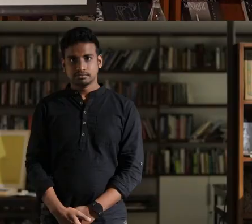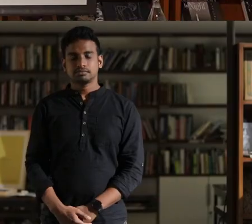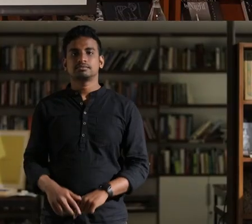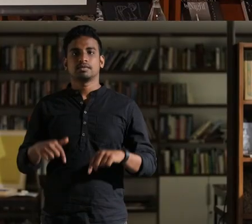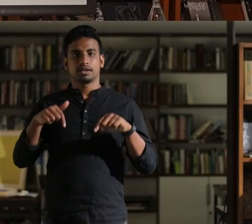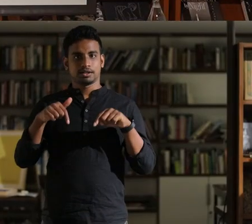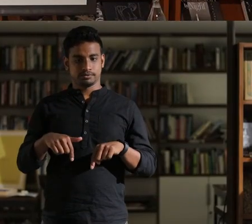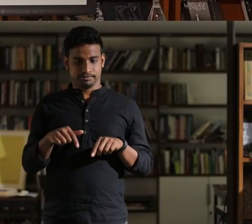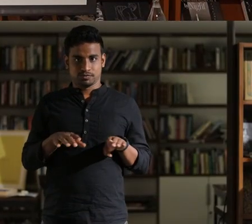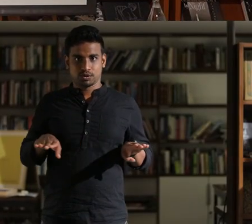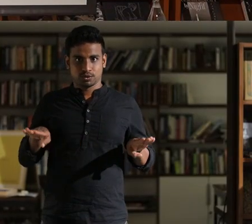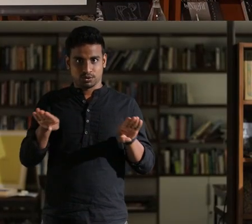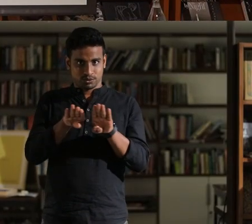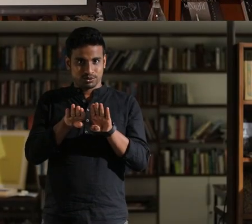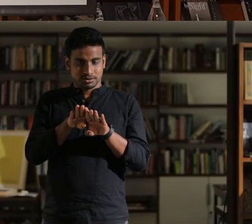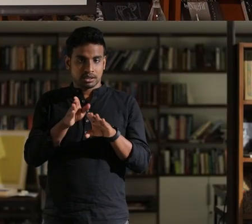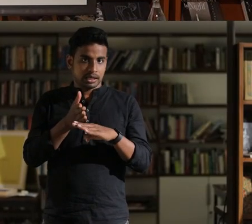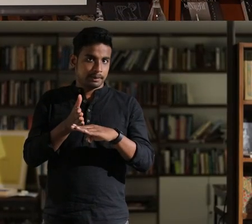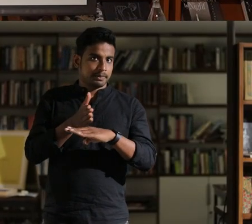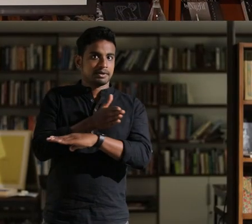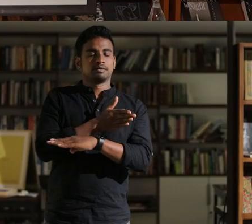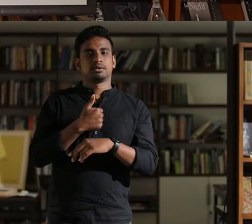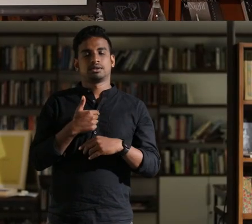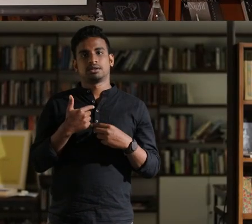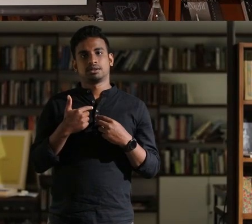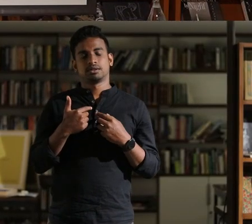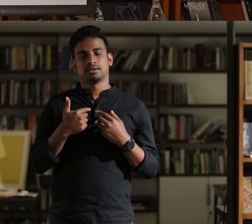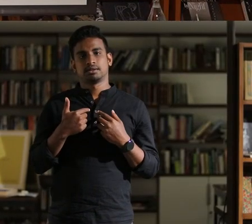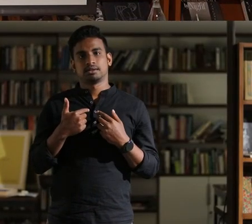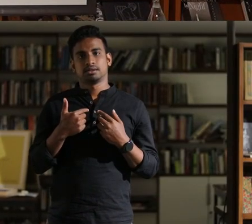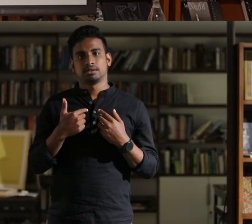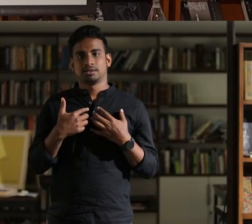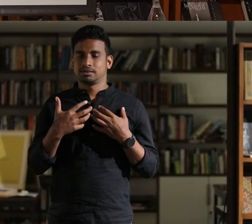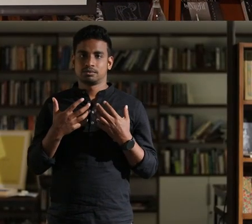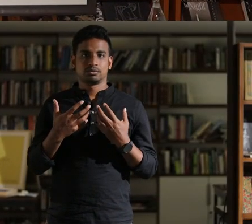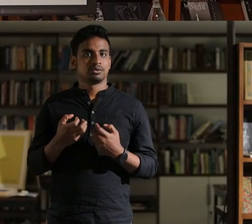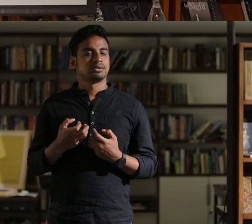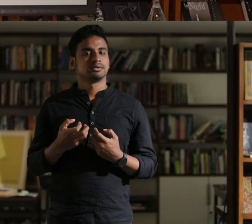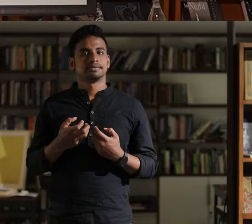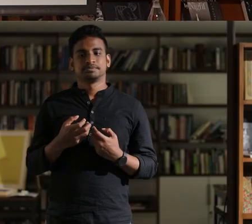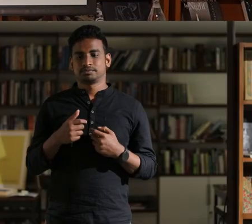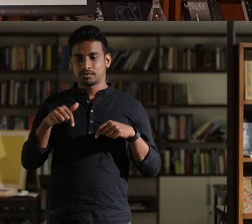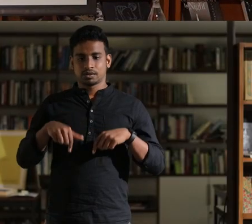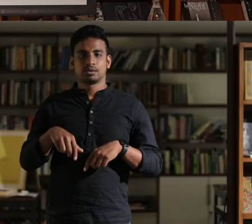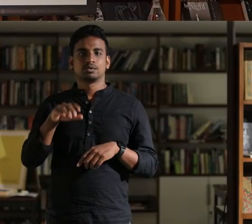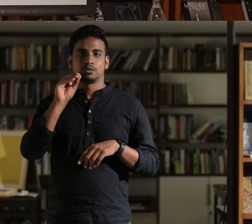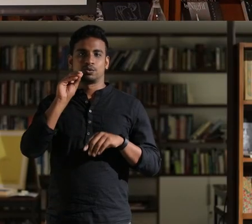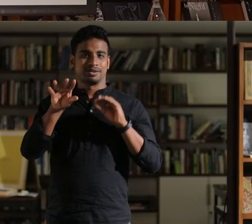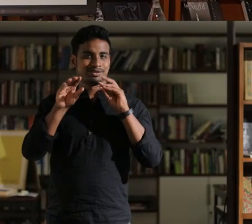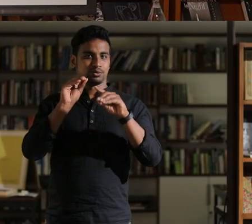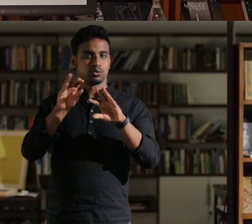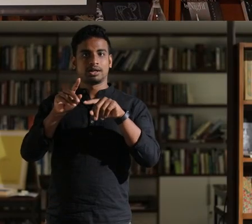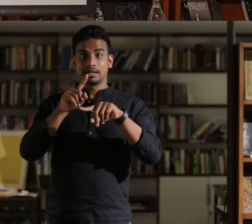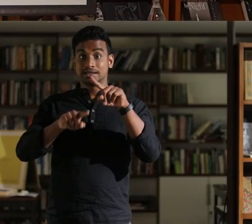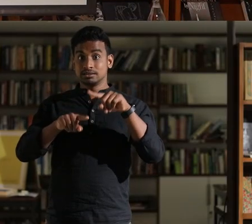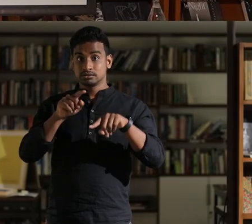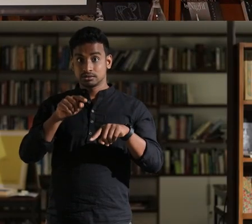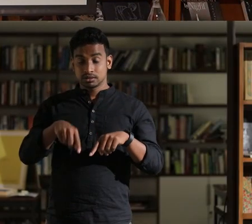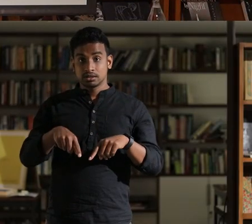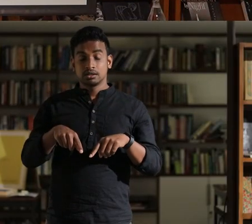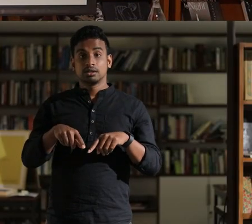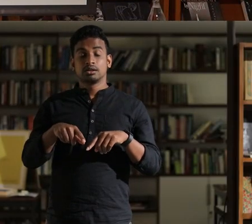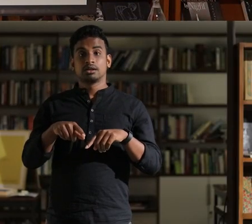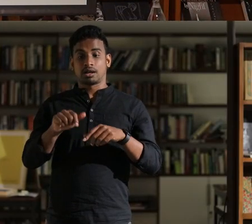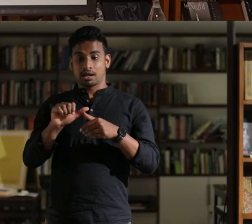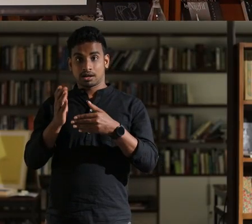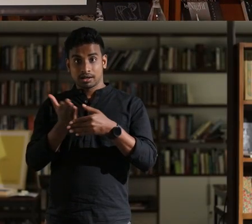And now, before I wind up, a very different kind of oral history archiving